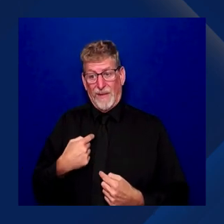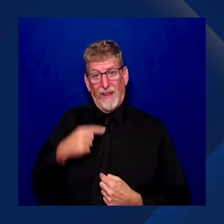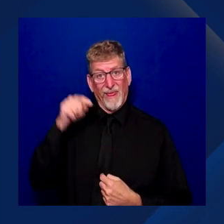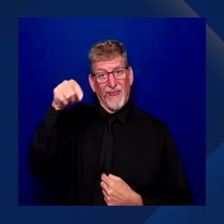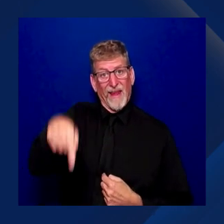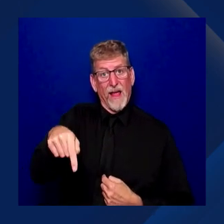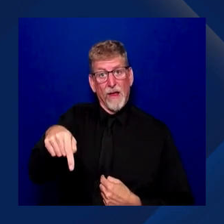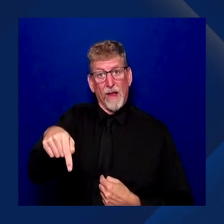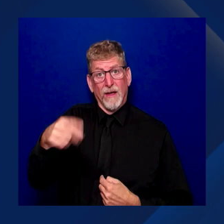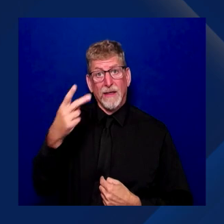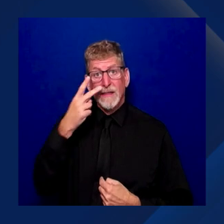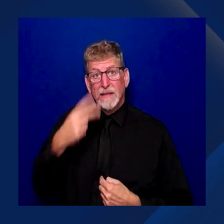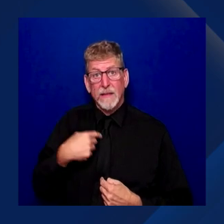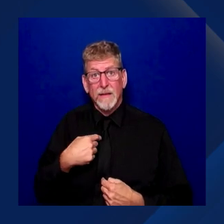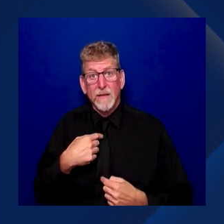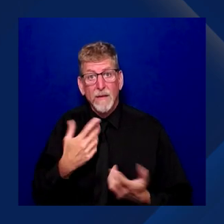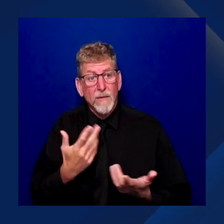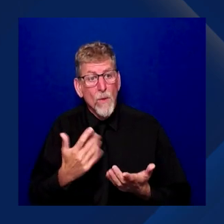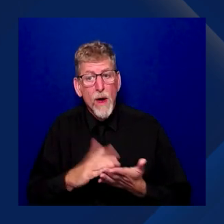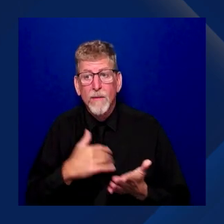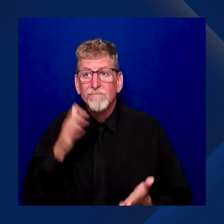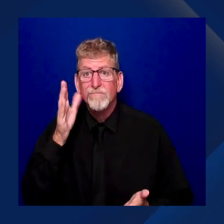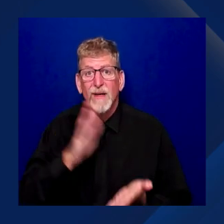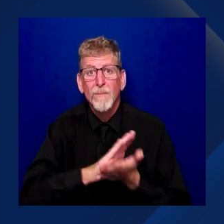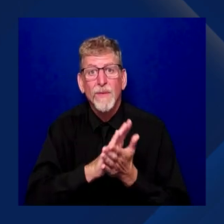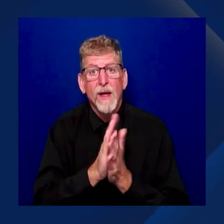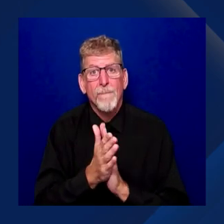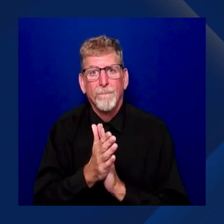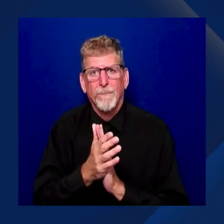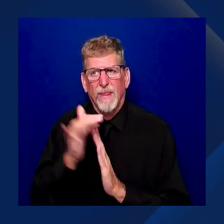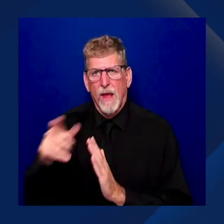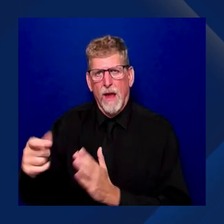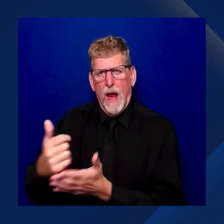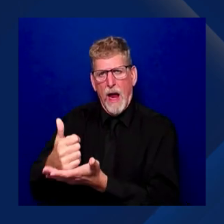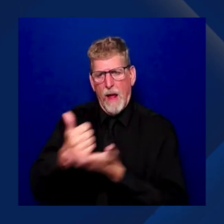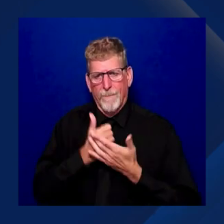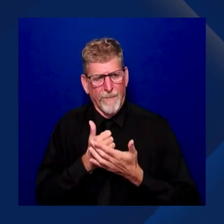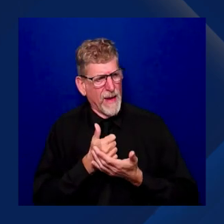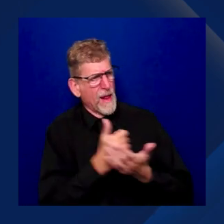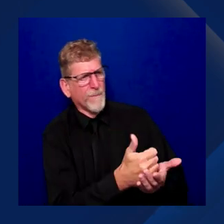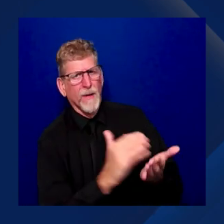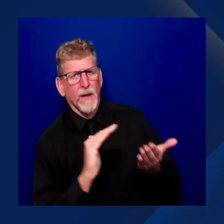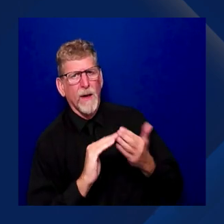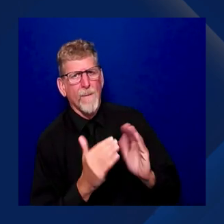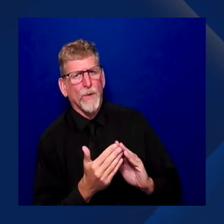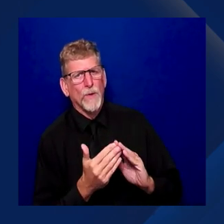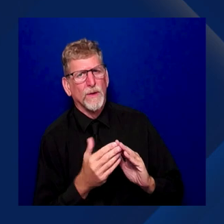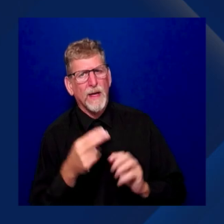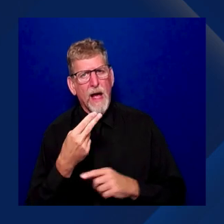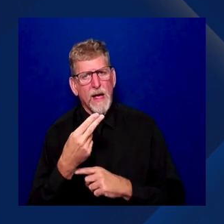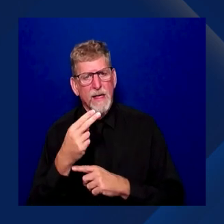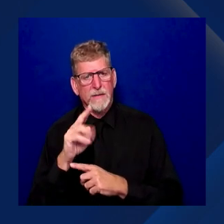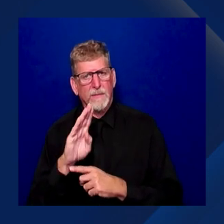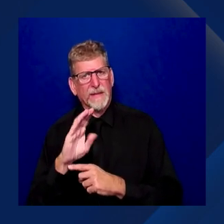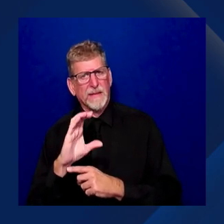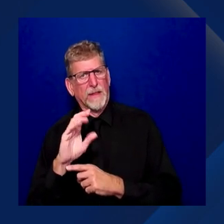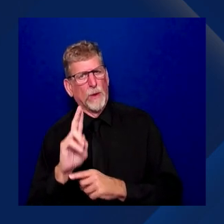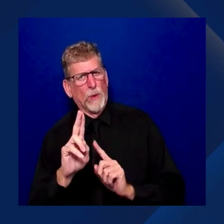community. And so we have to invest in our HBCUs because they will invest in us and in our